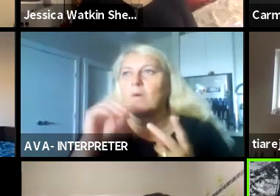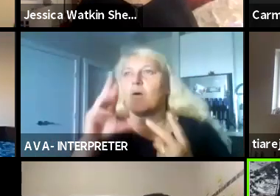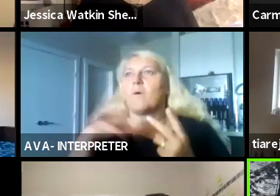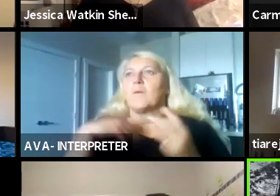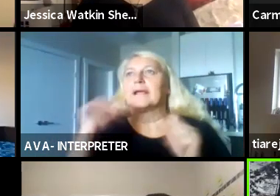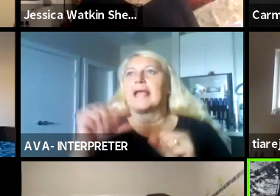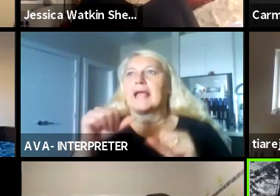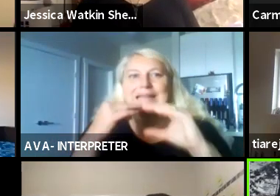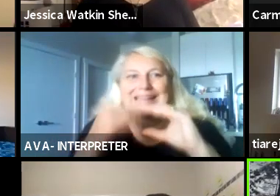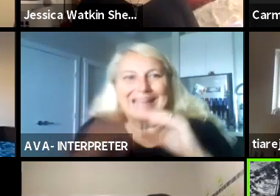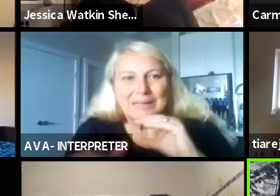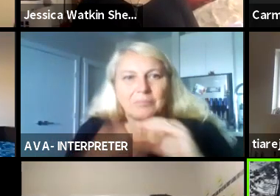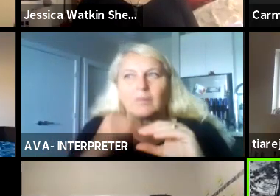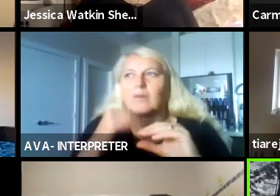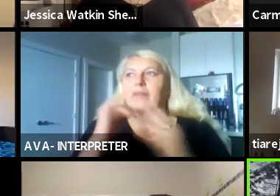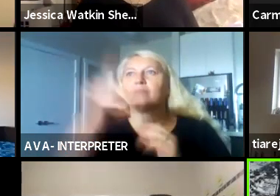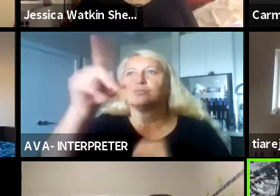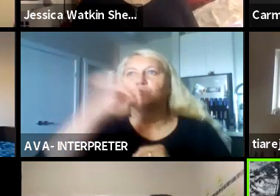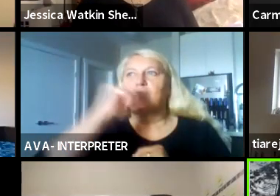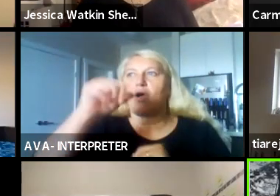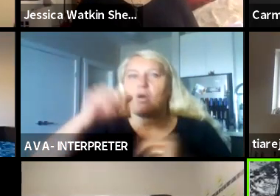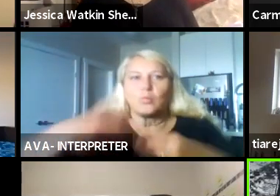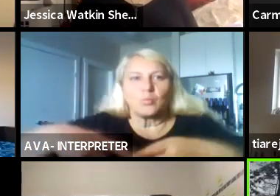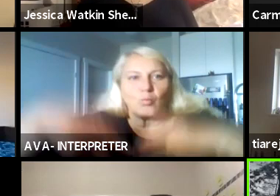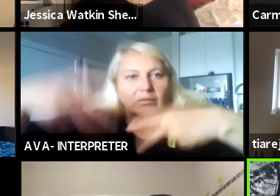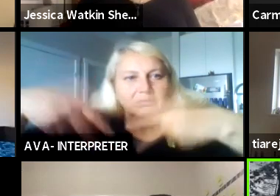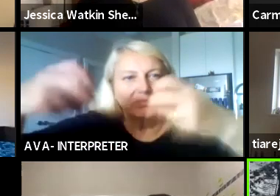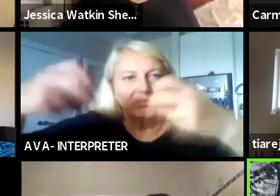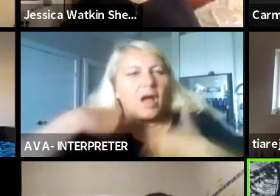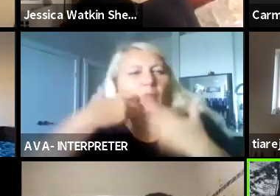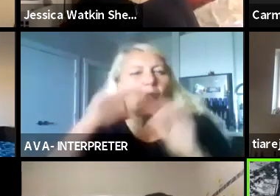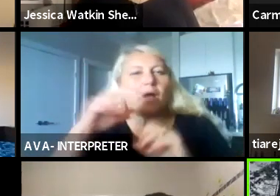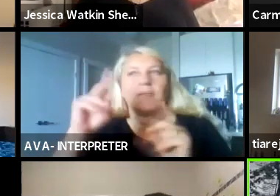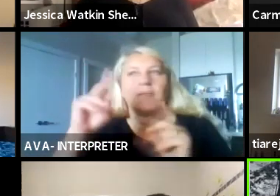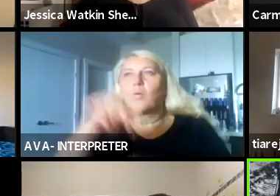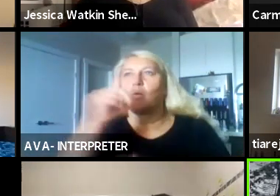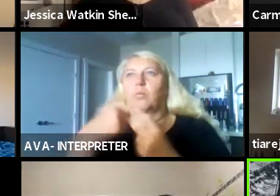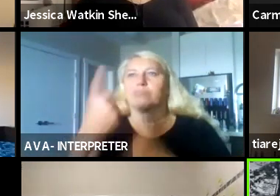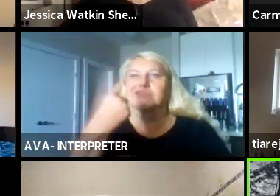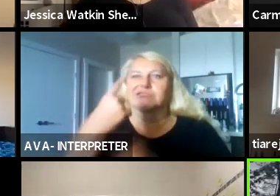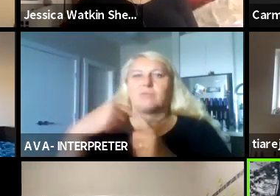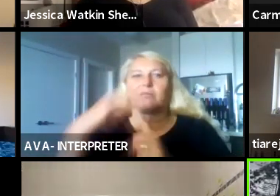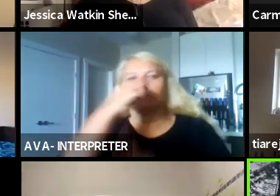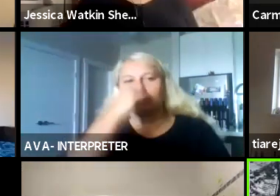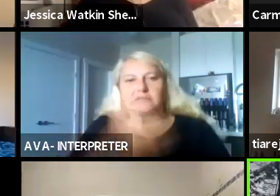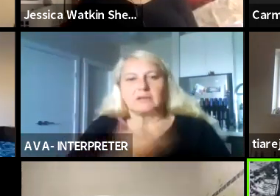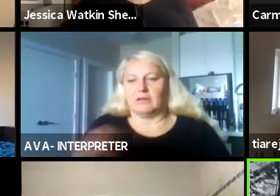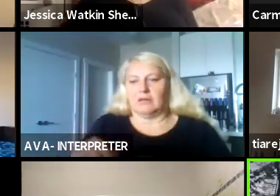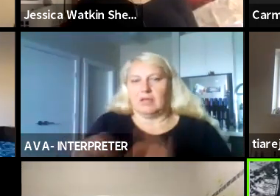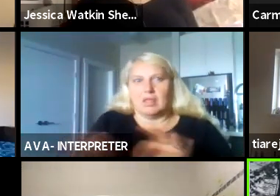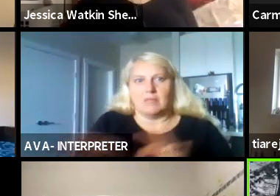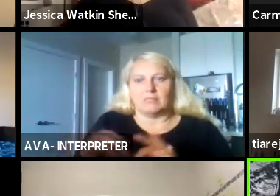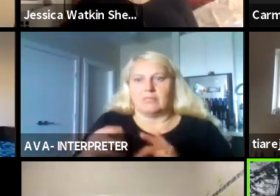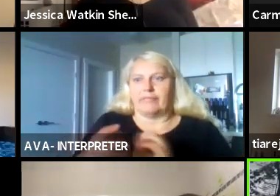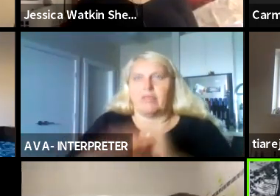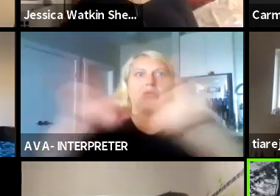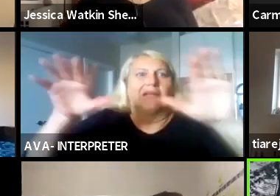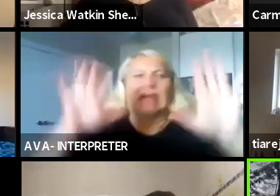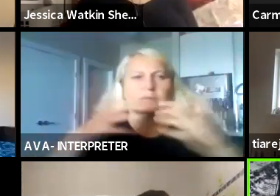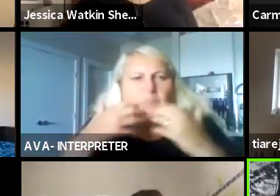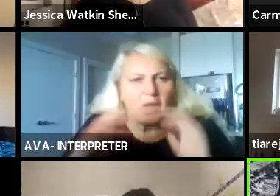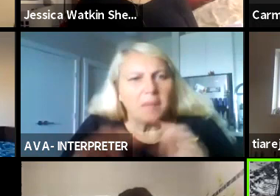recorded, that are not putting people at risk who are, were the targets of microaggression, but to still say, I'm here for you and that was messed up,